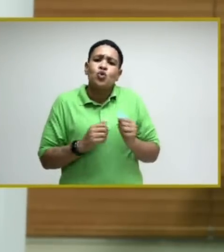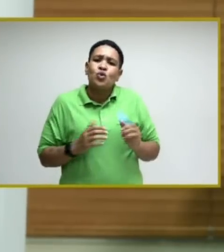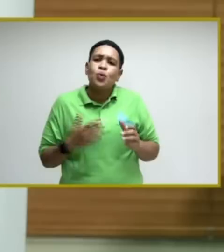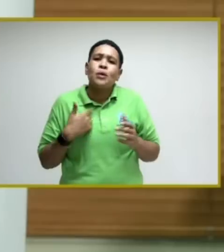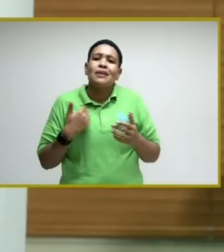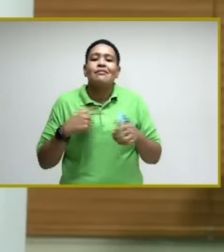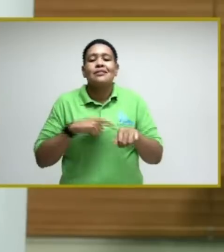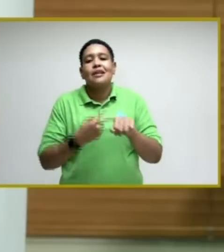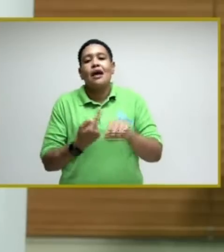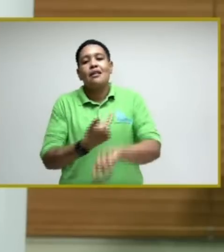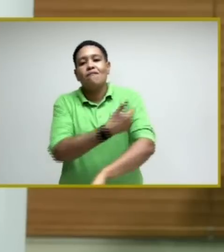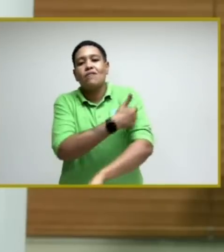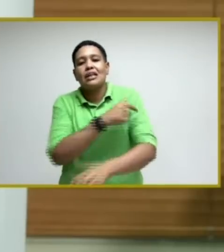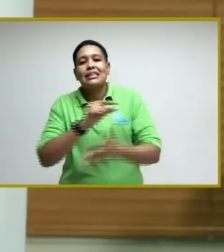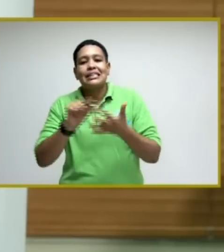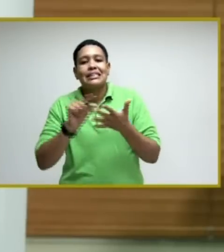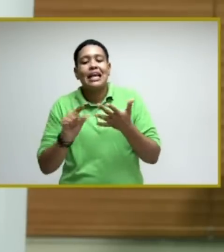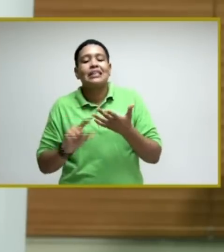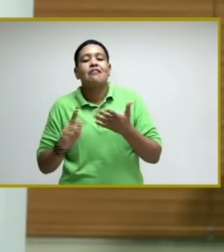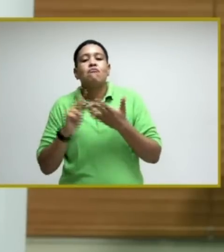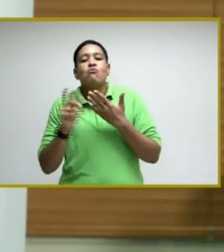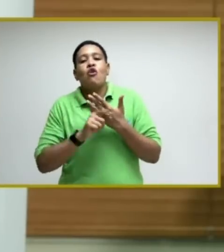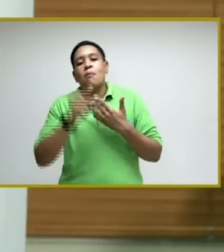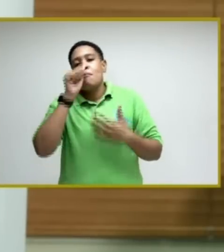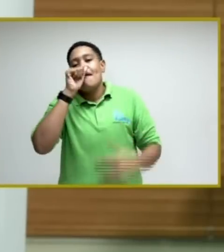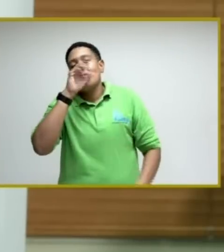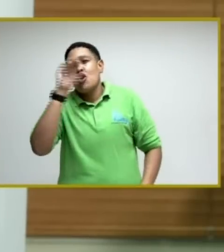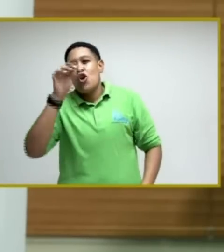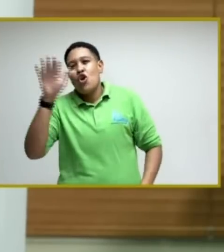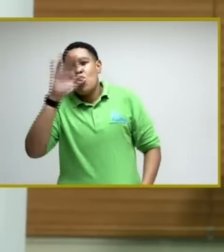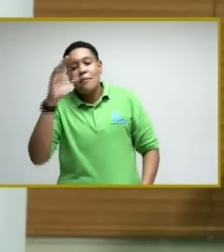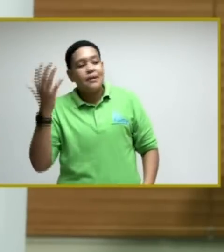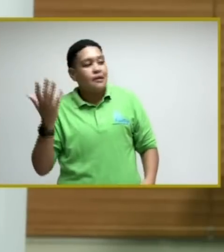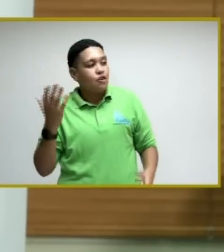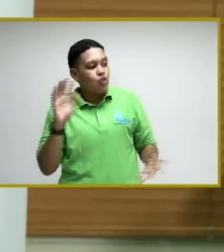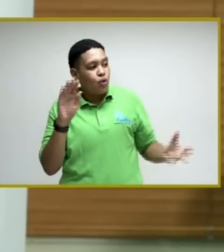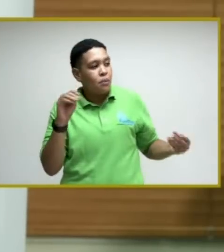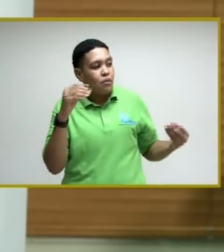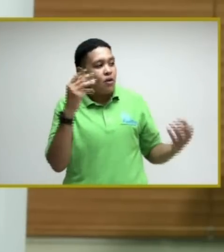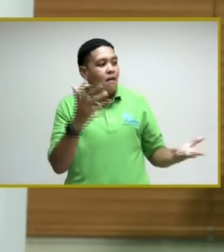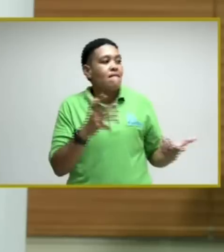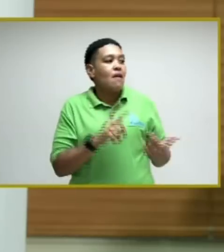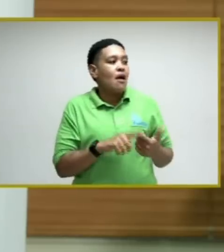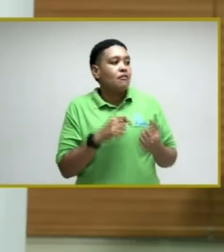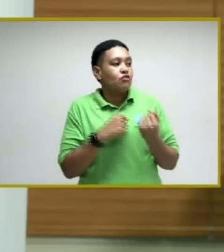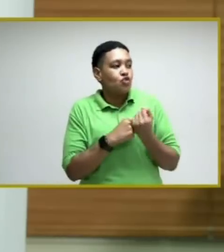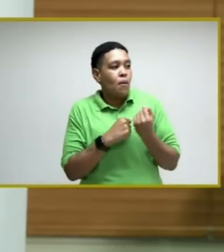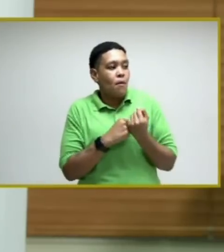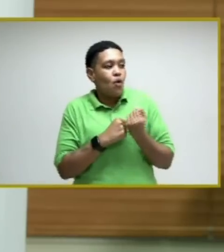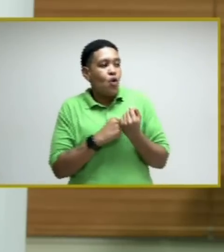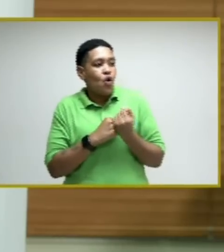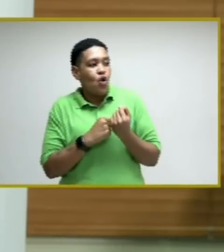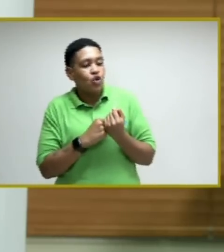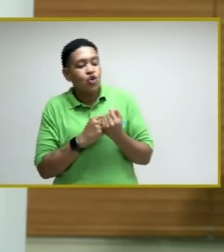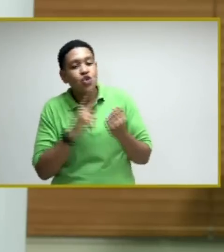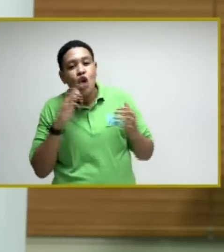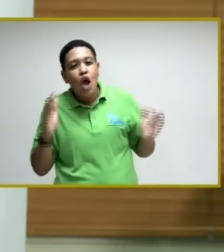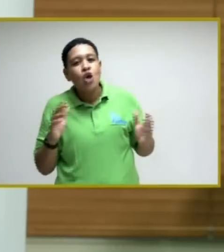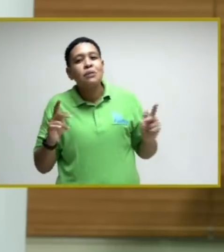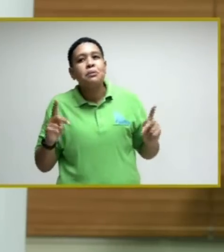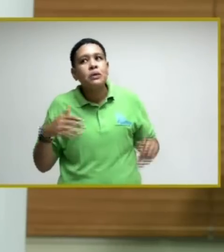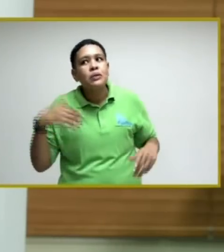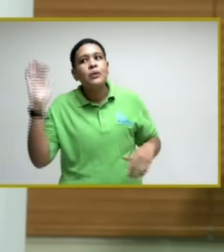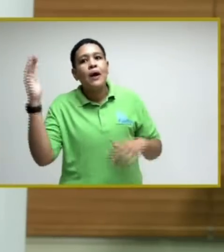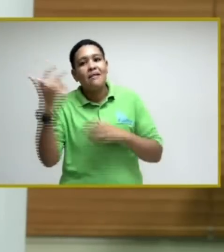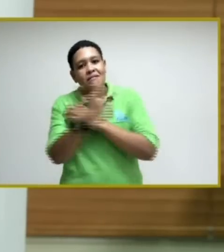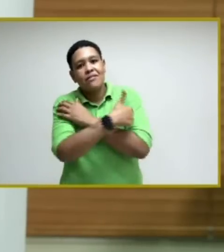program, mobilizing the private sector to provide support to encourage persons to